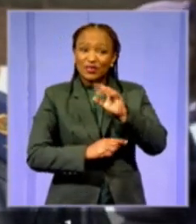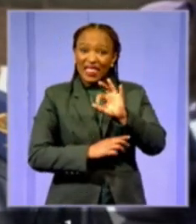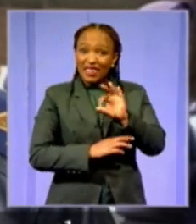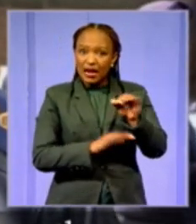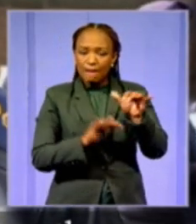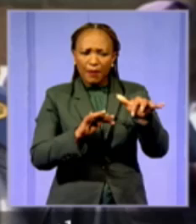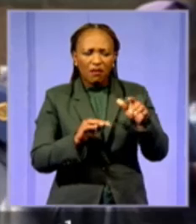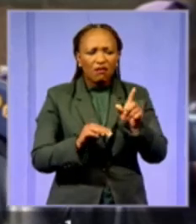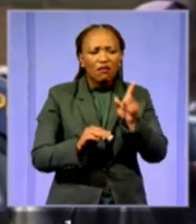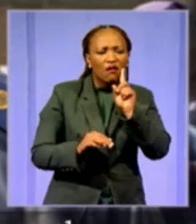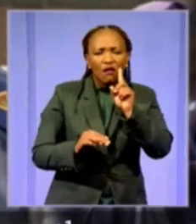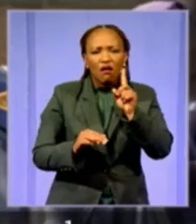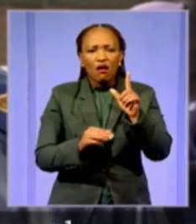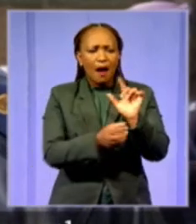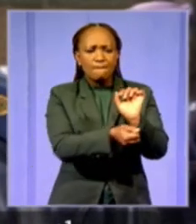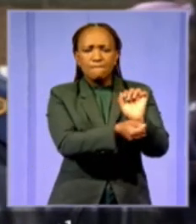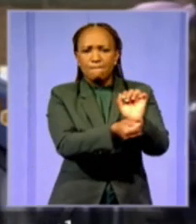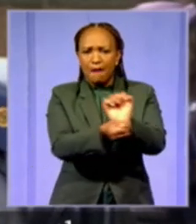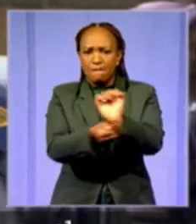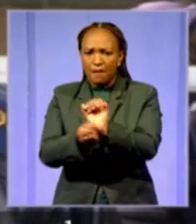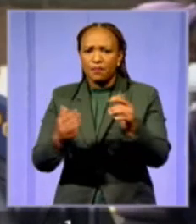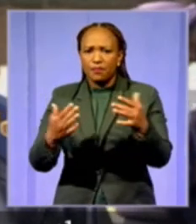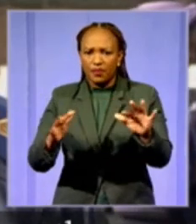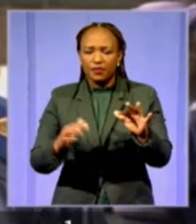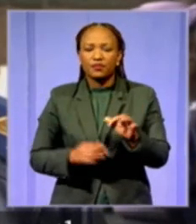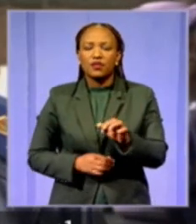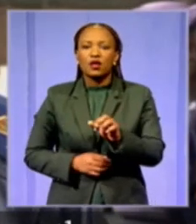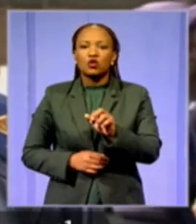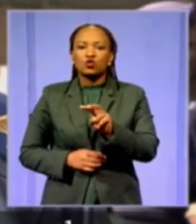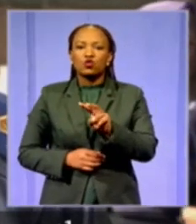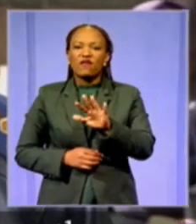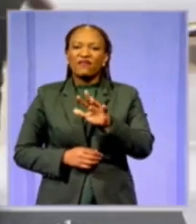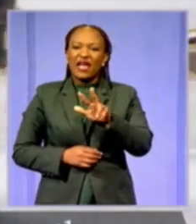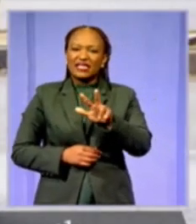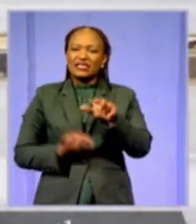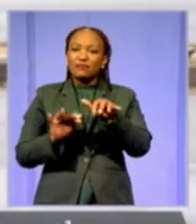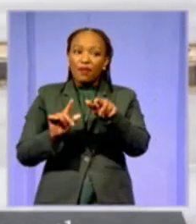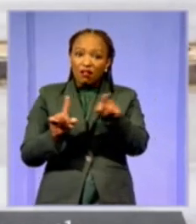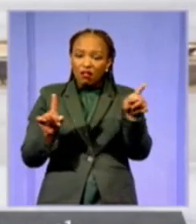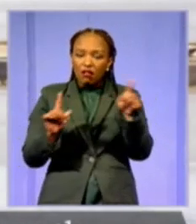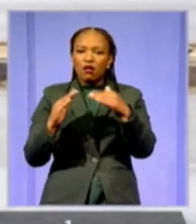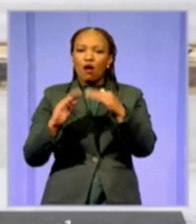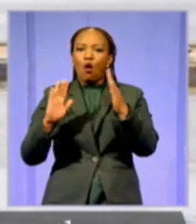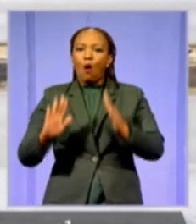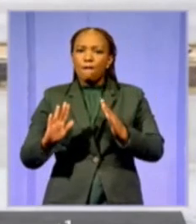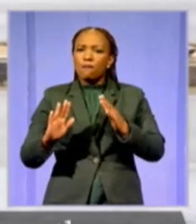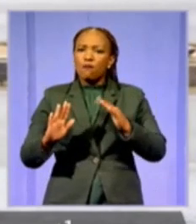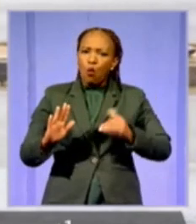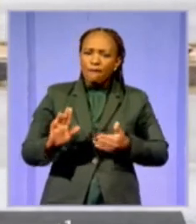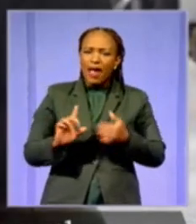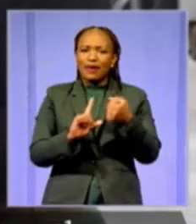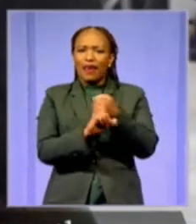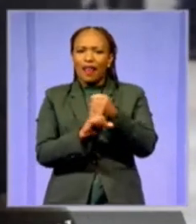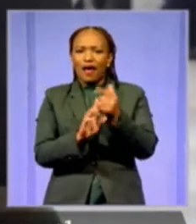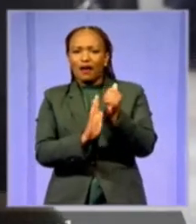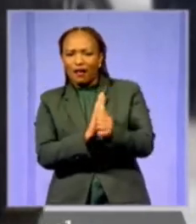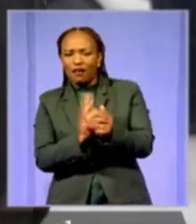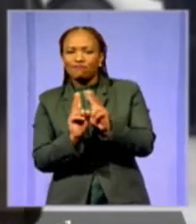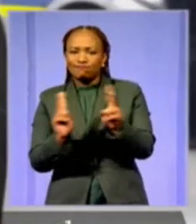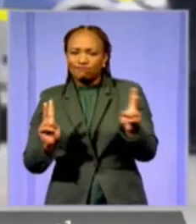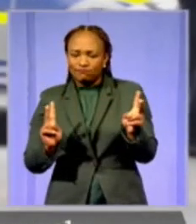suspects, of which 258 is gender-based violence. Botsereganyo jono bo tla ka nako e mapodisi